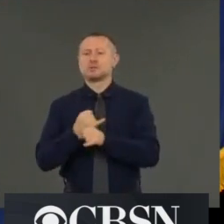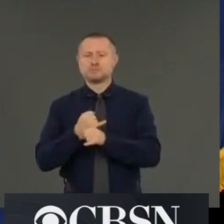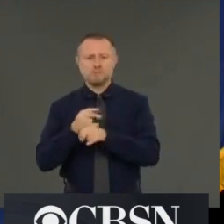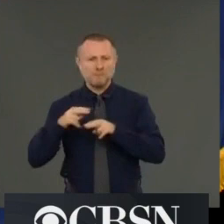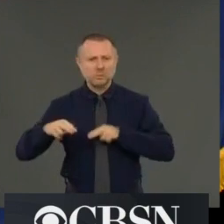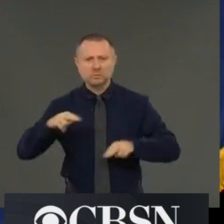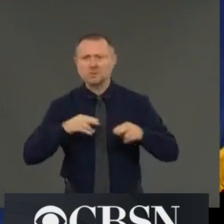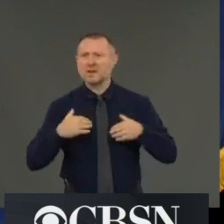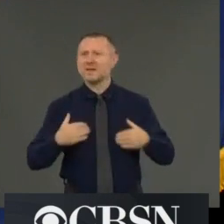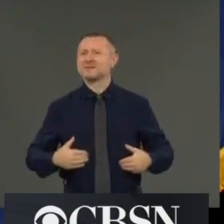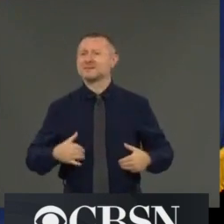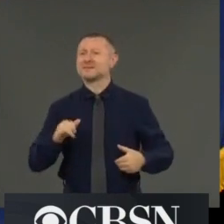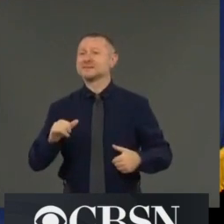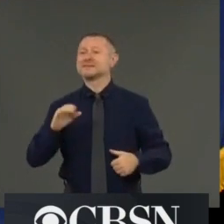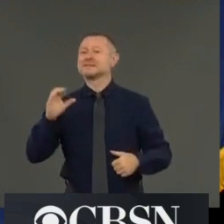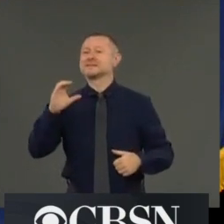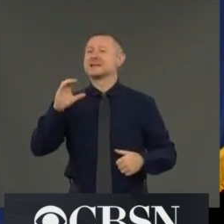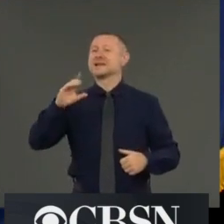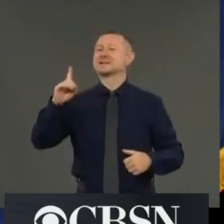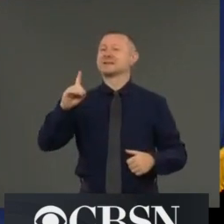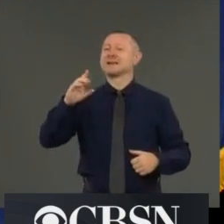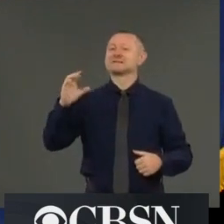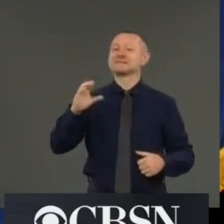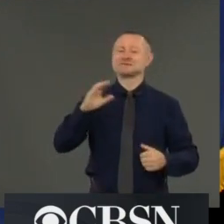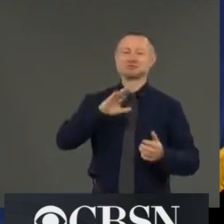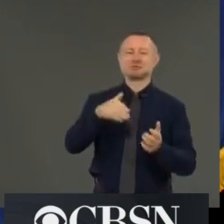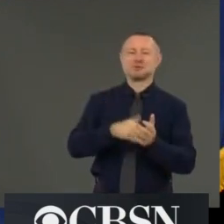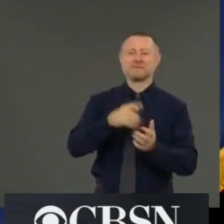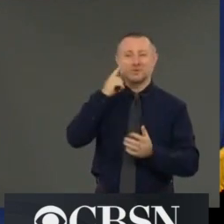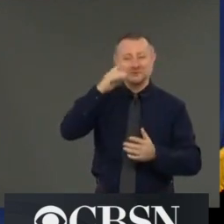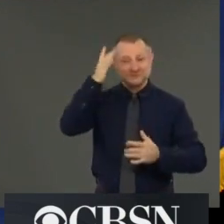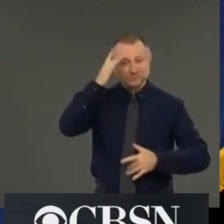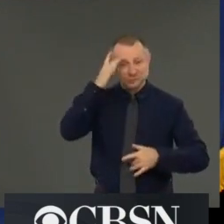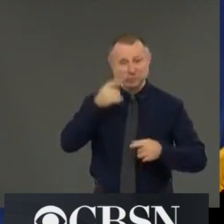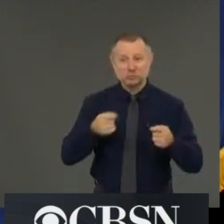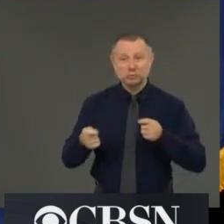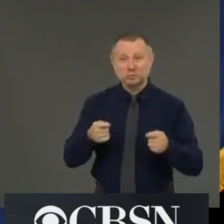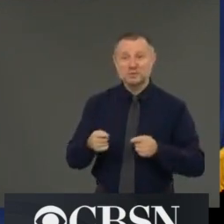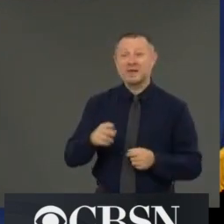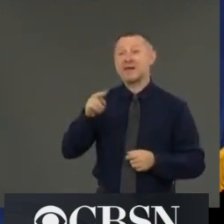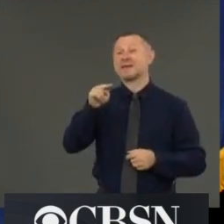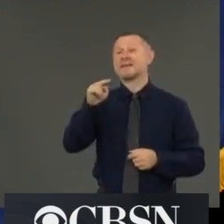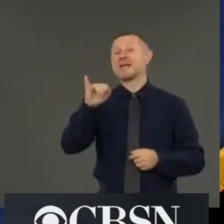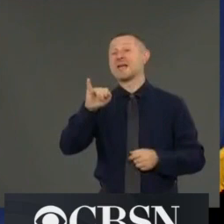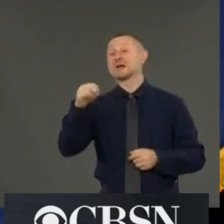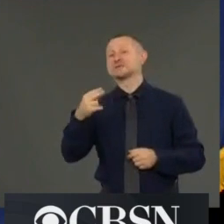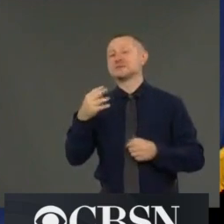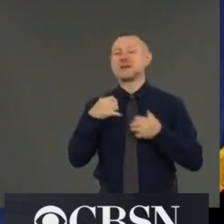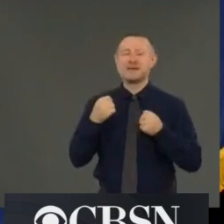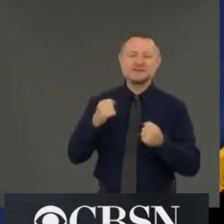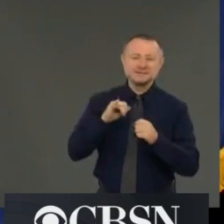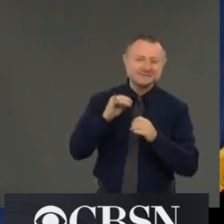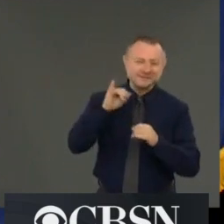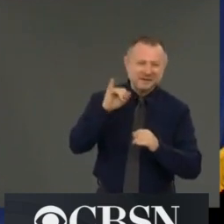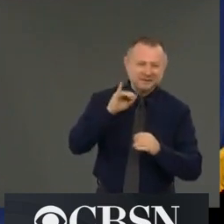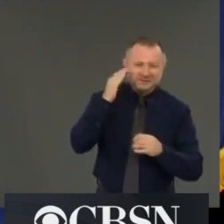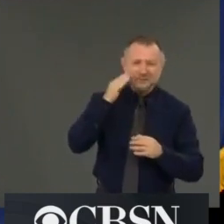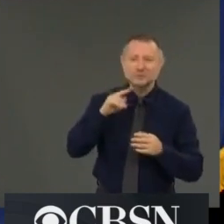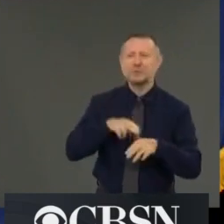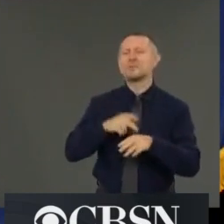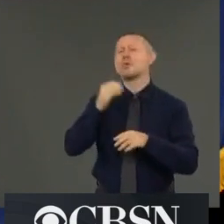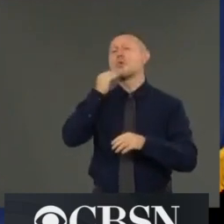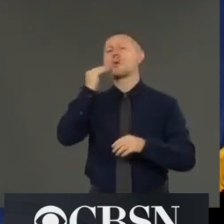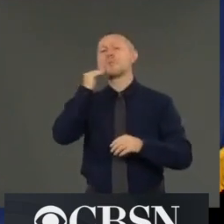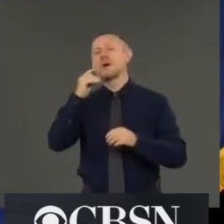CDC, Centers for Disease Control, NIH, Department of Homeland Security, their